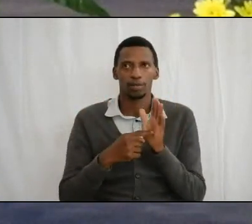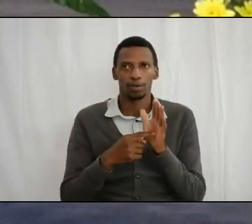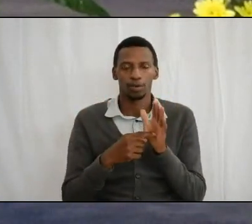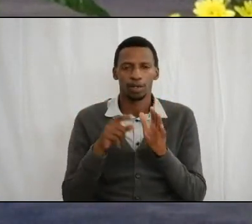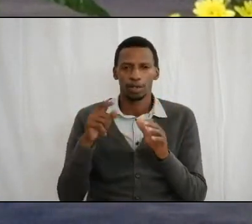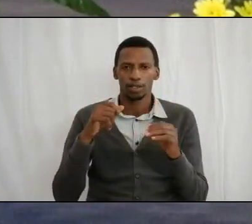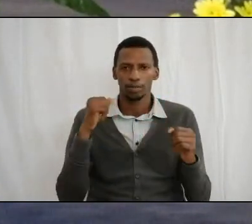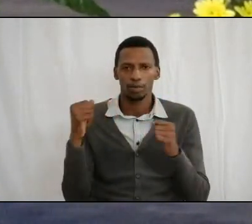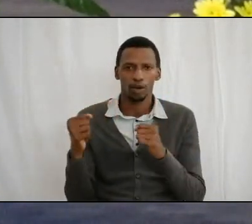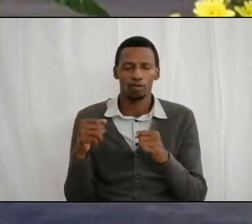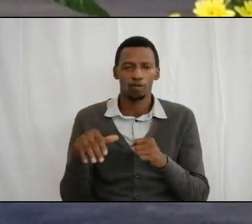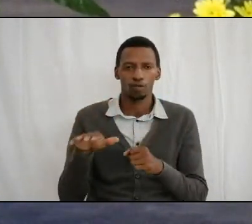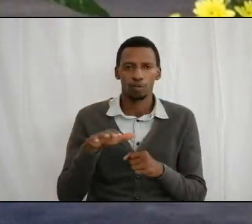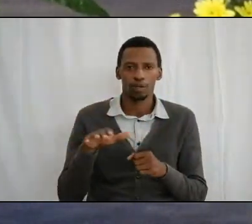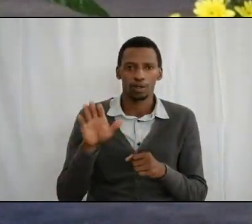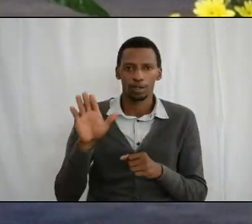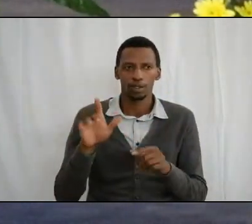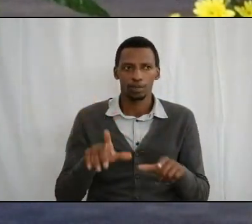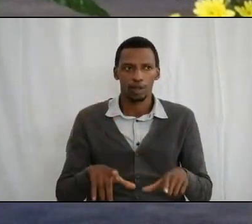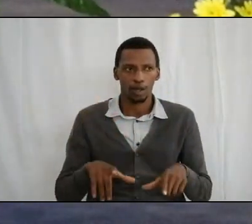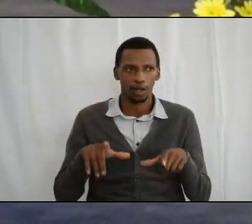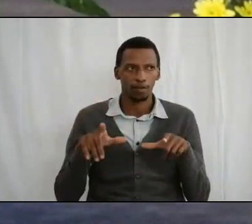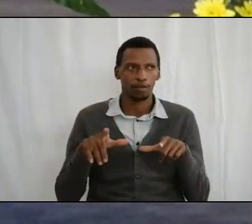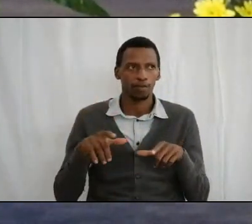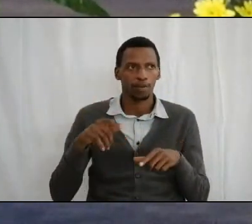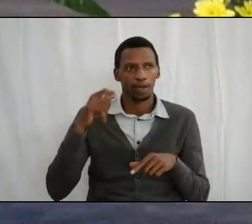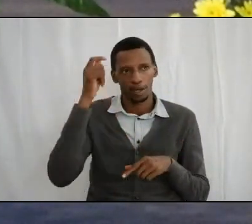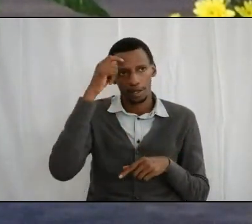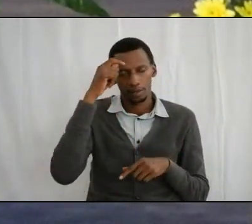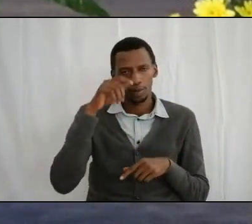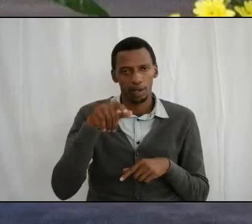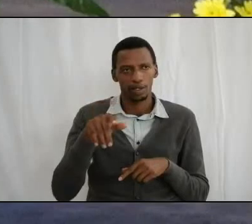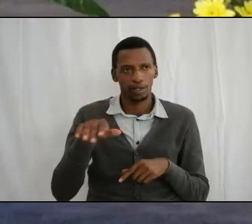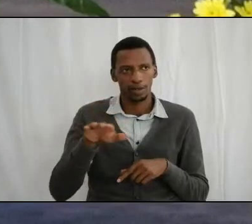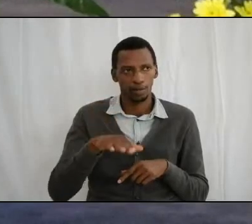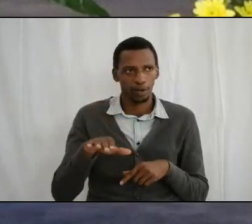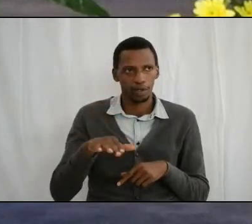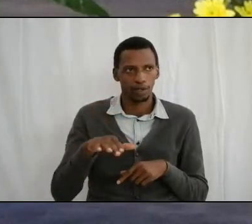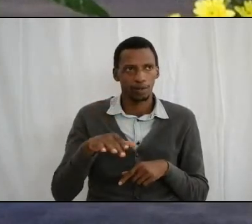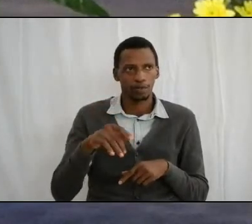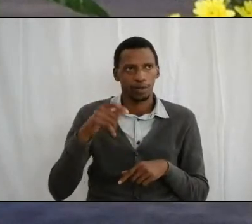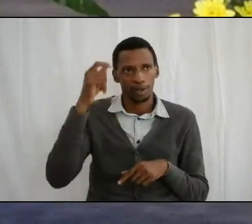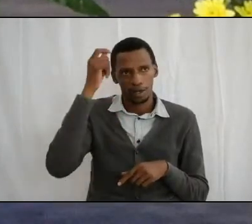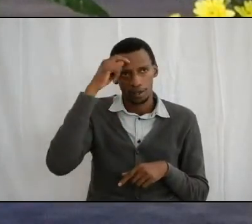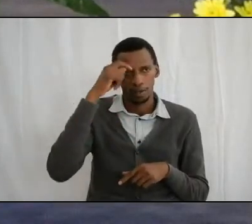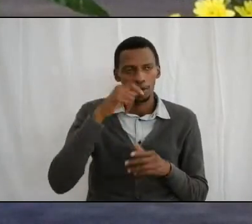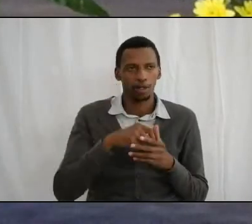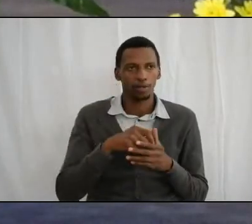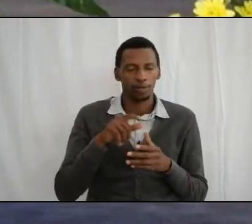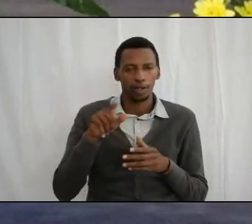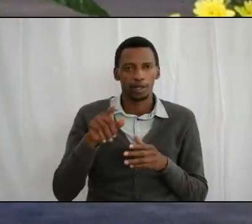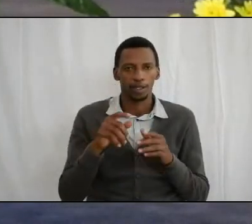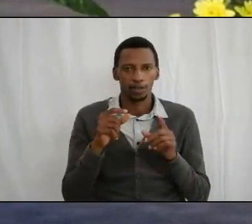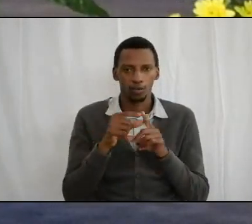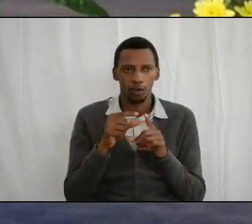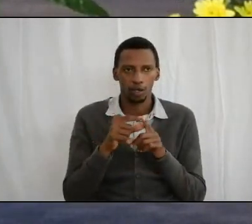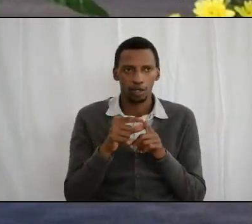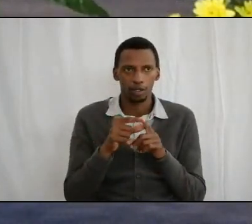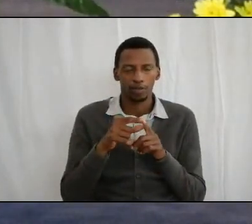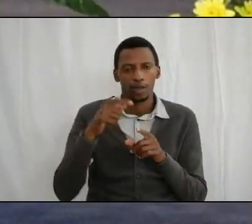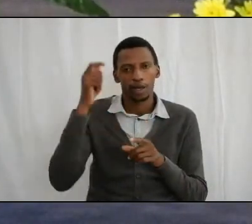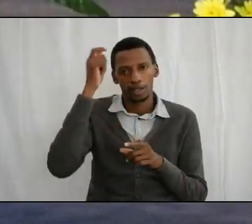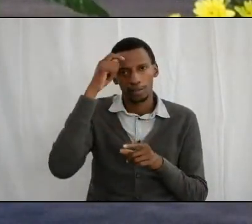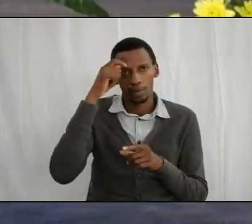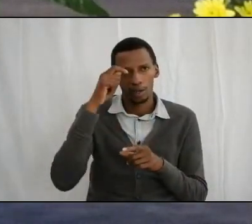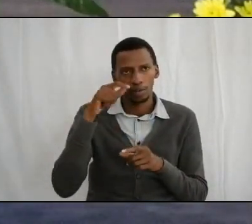presence. His life inspired. His presence inspired. His words